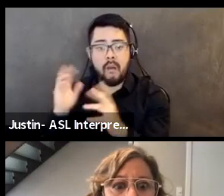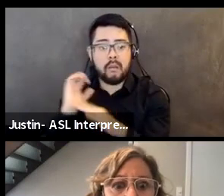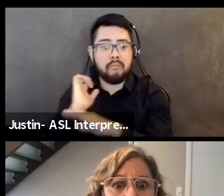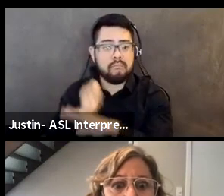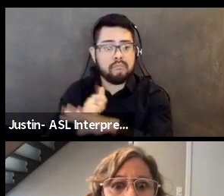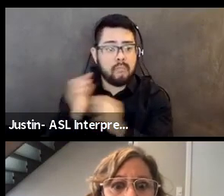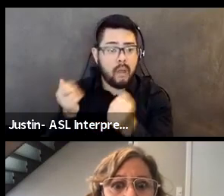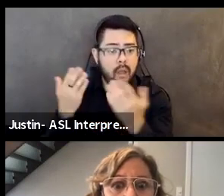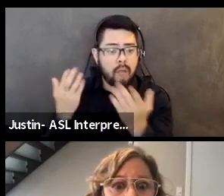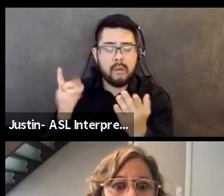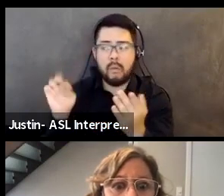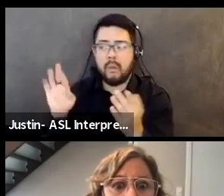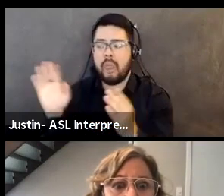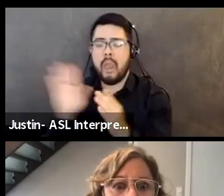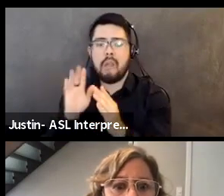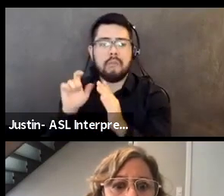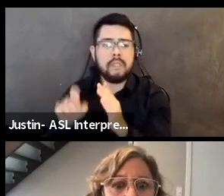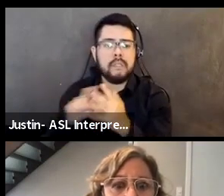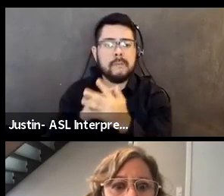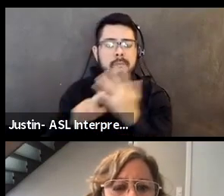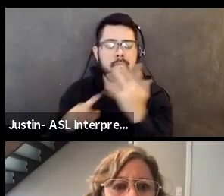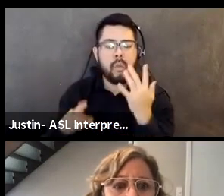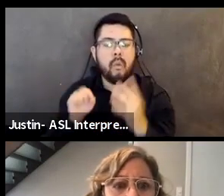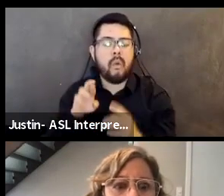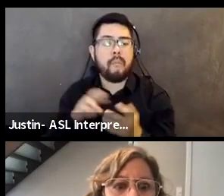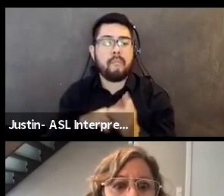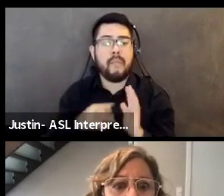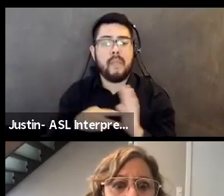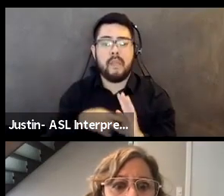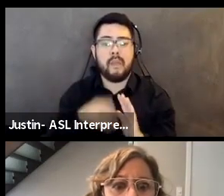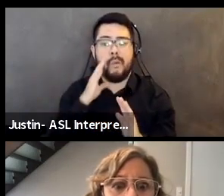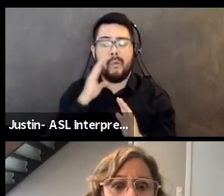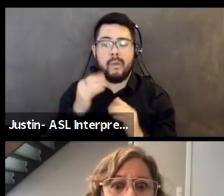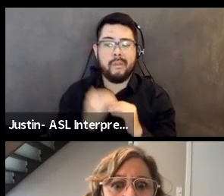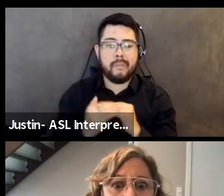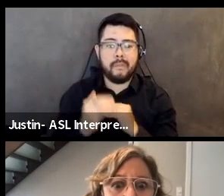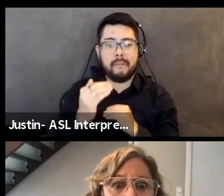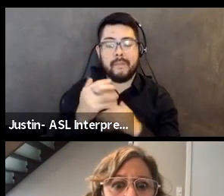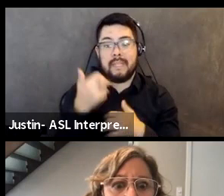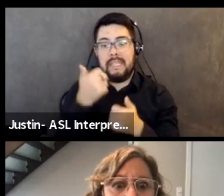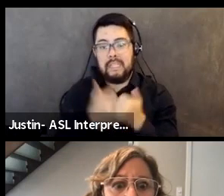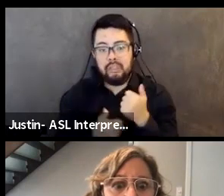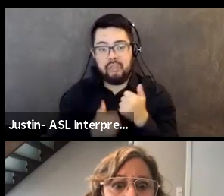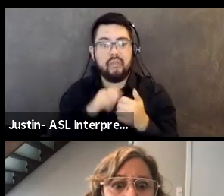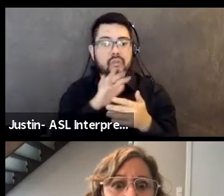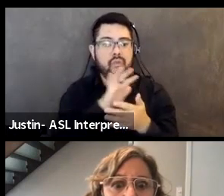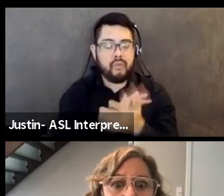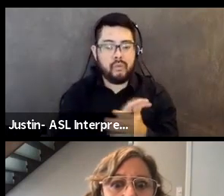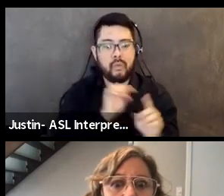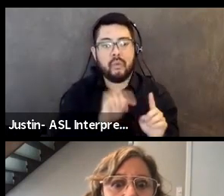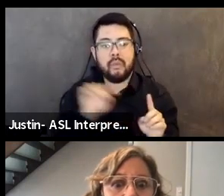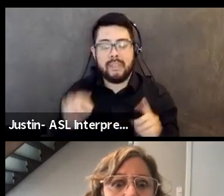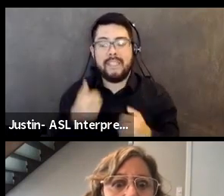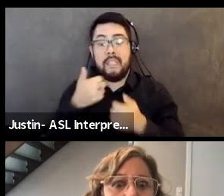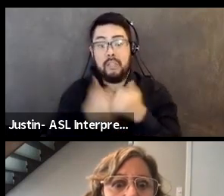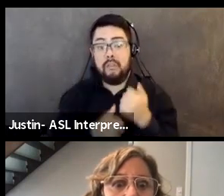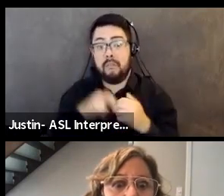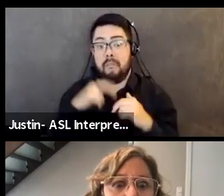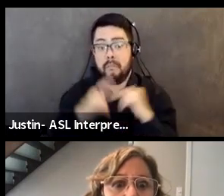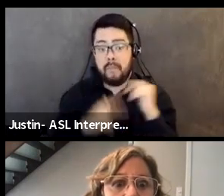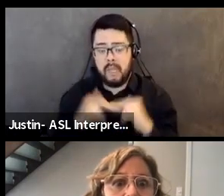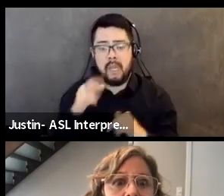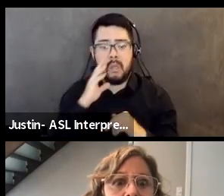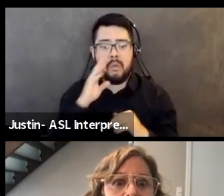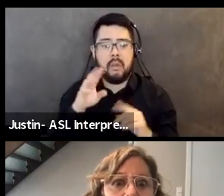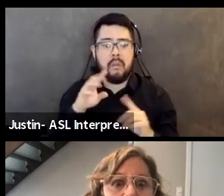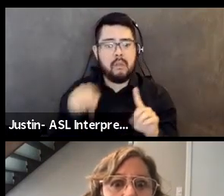or what their needs are or is it always going to be each site and each building kind of standing on